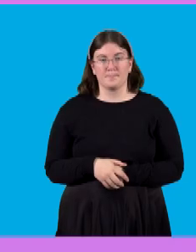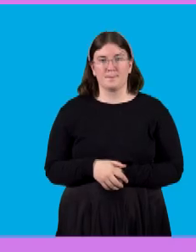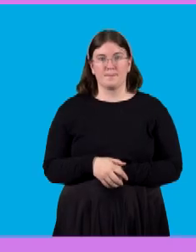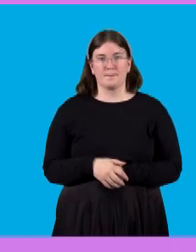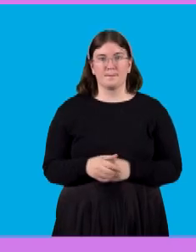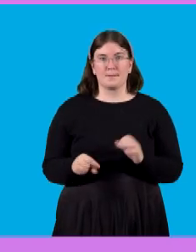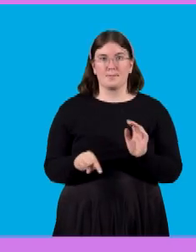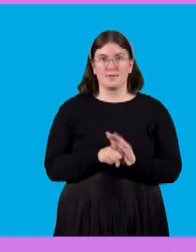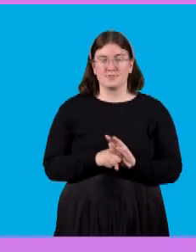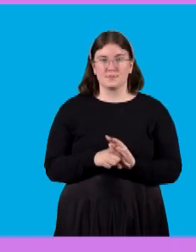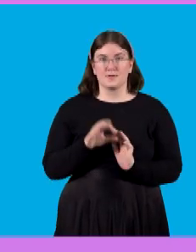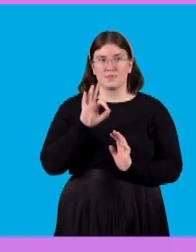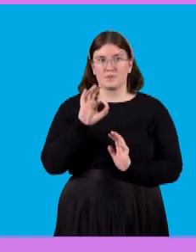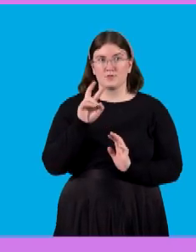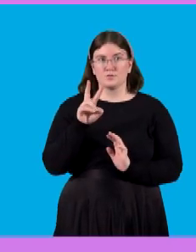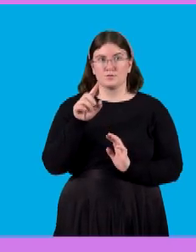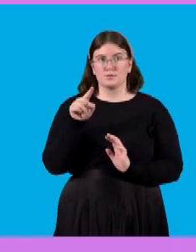3,270. So minus